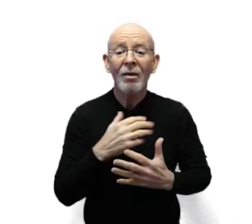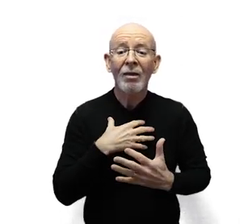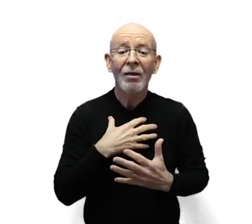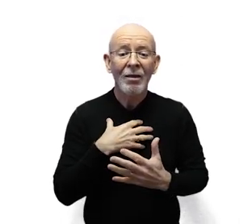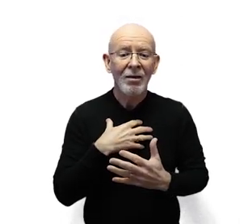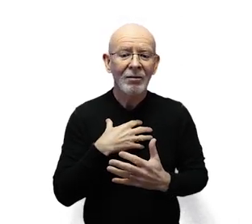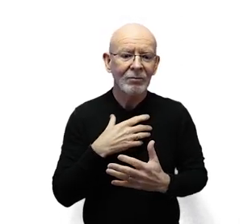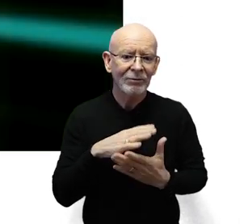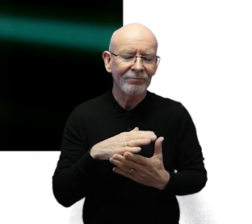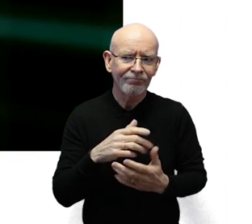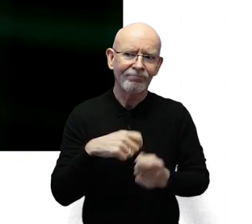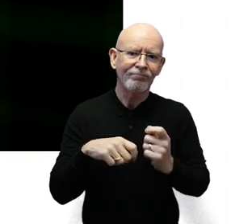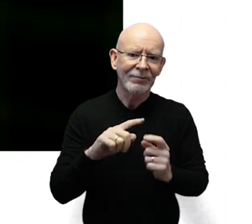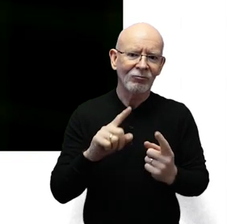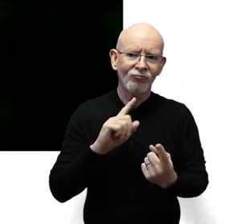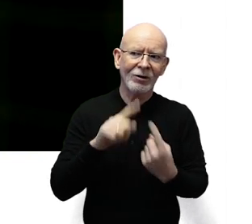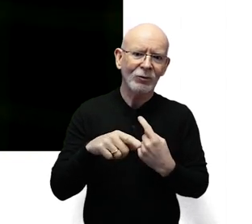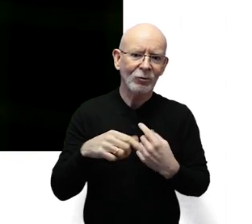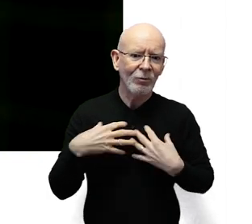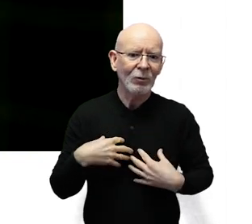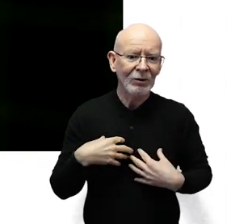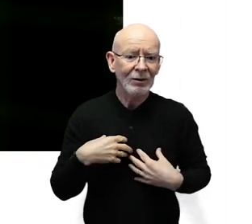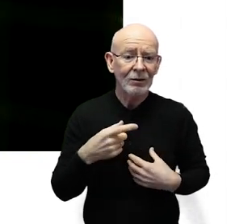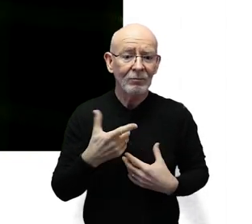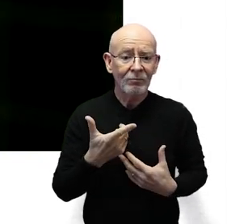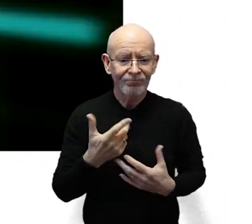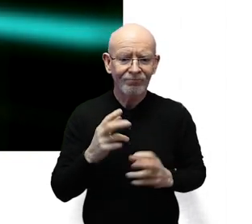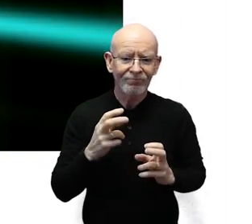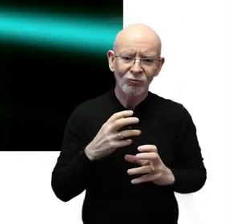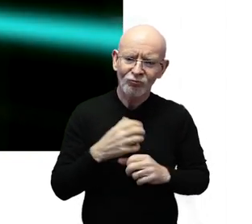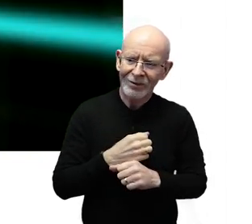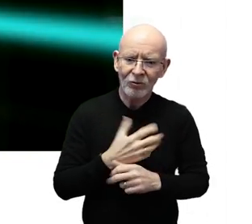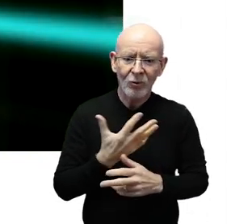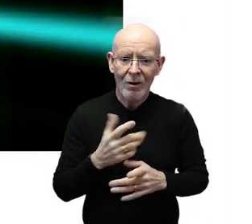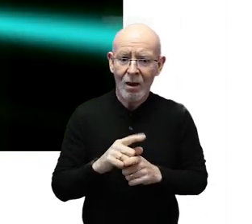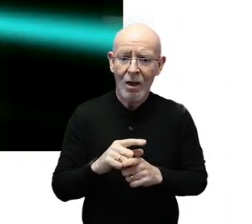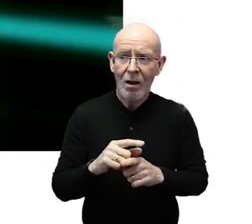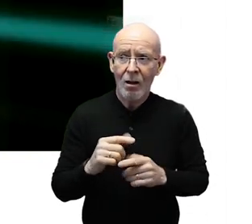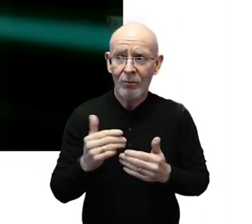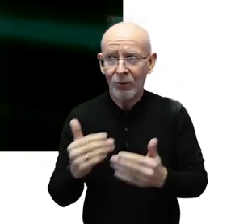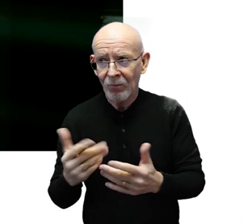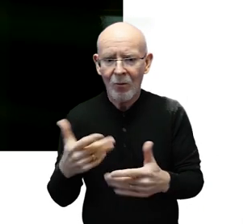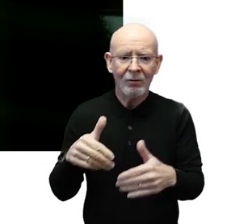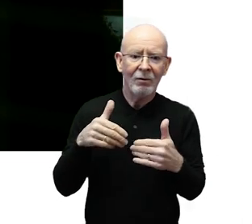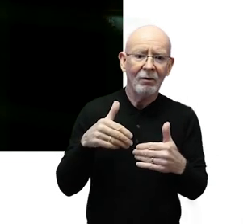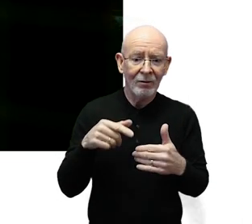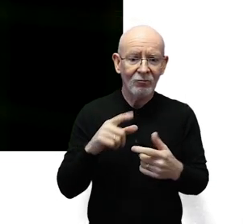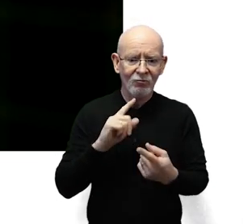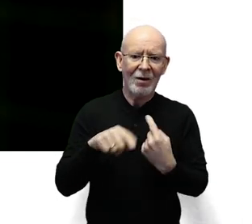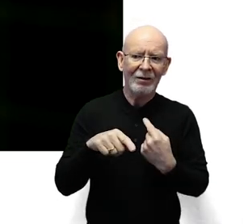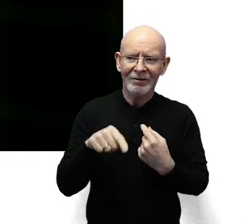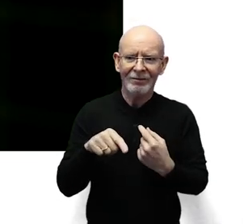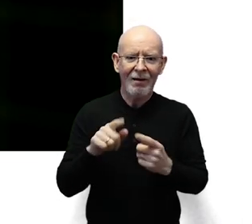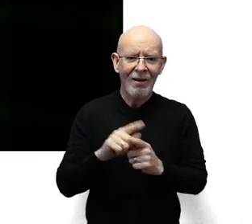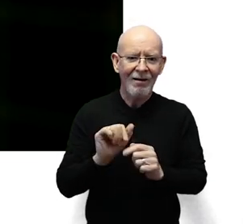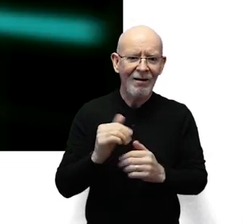response within the body. The stress or fight or flight response is an appropriate reaction in the body to a stimulus, as it prepares